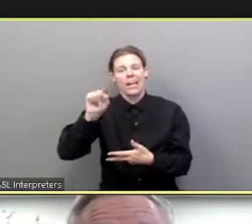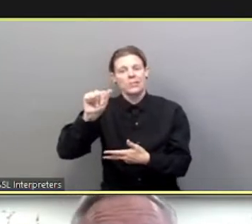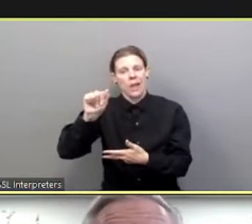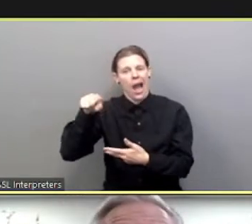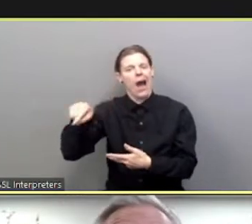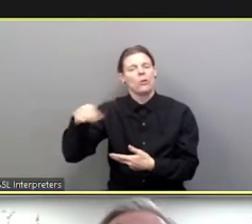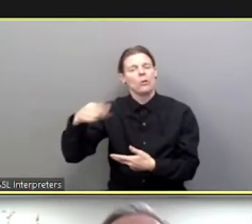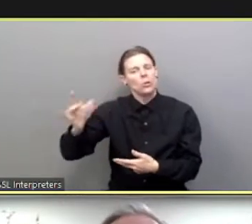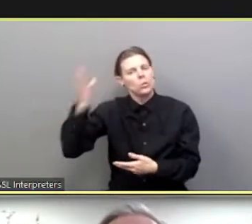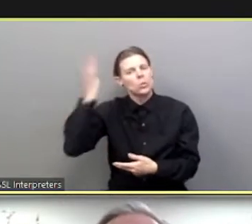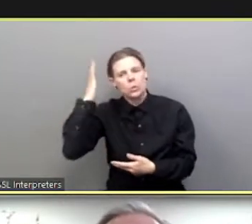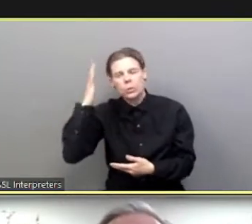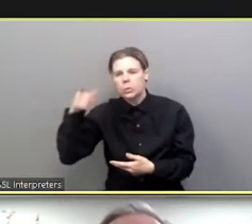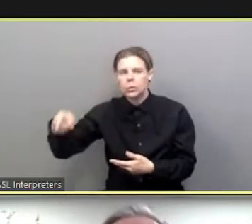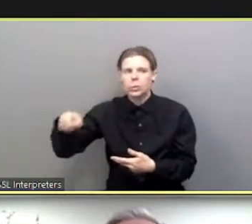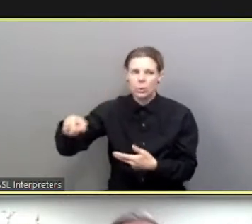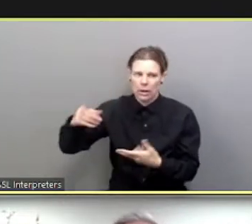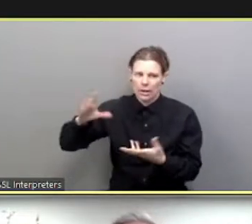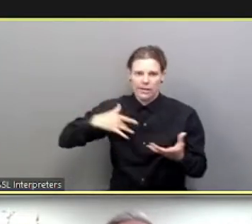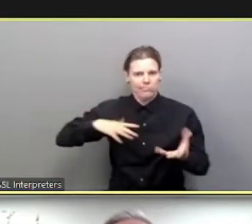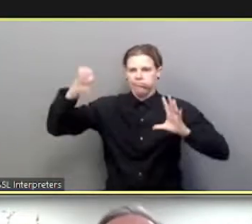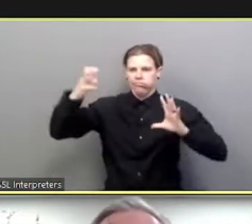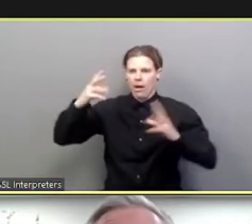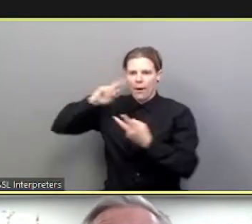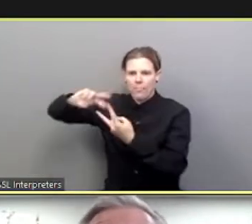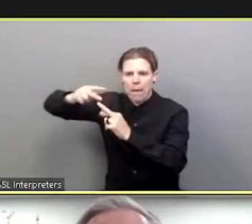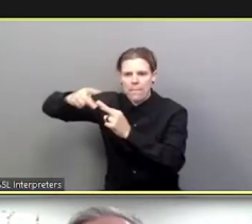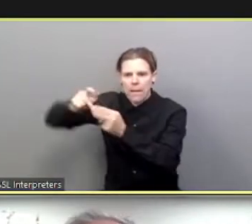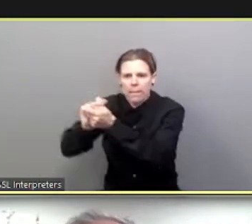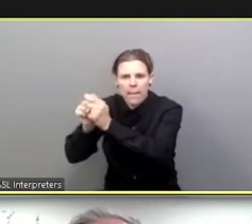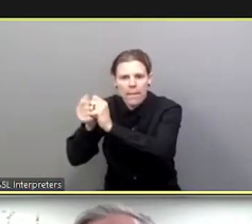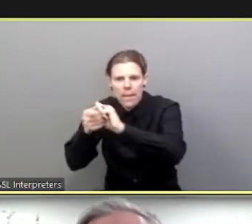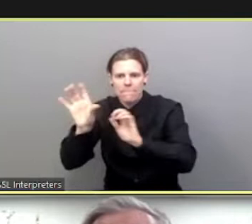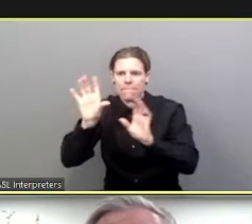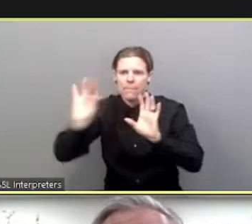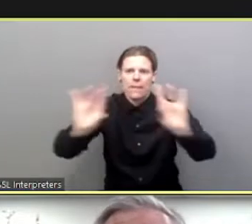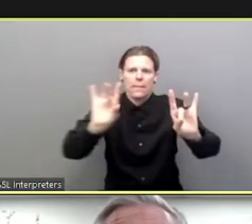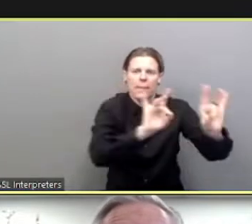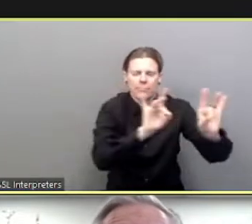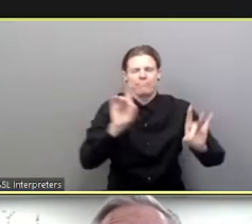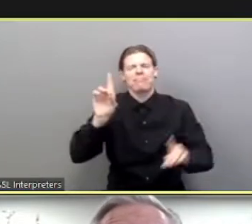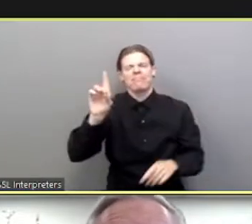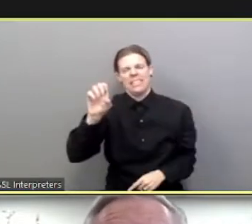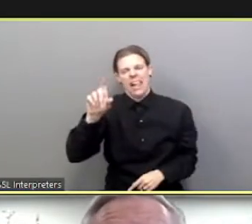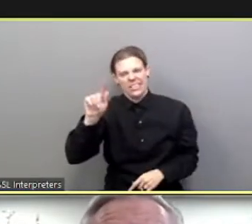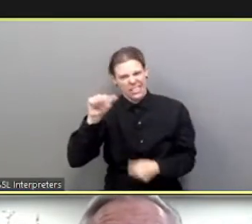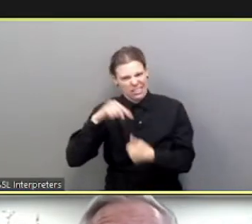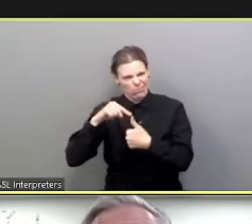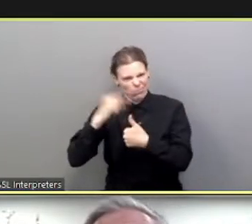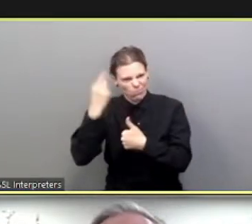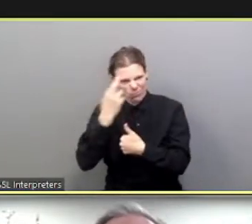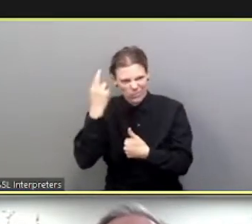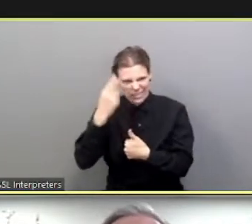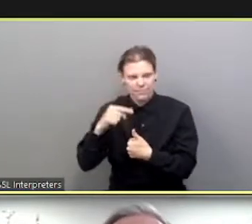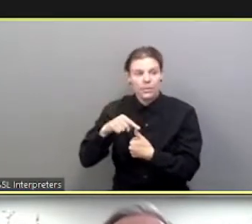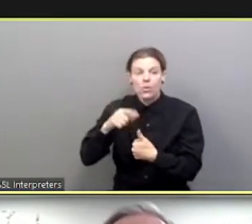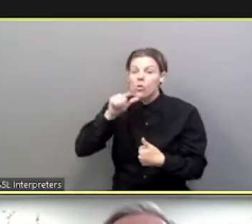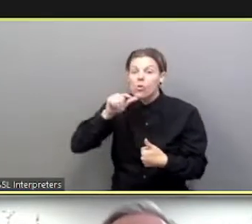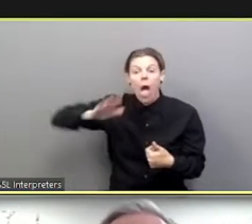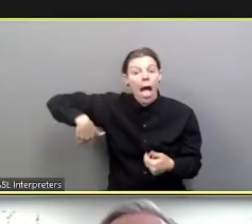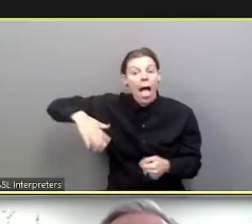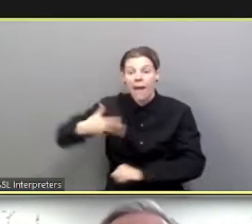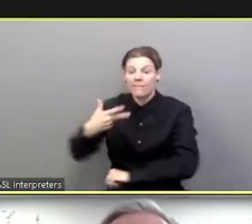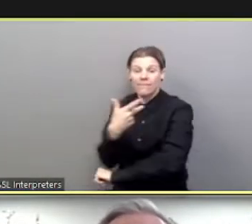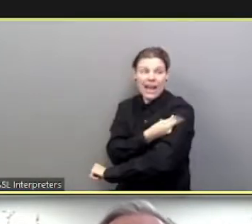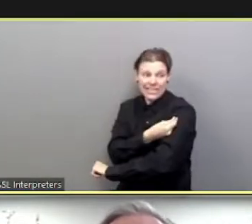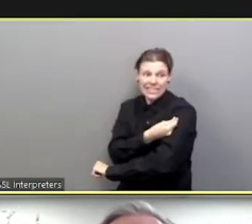of COVID, and it is wreaking havoc amongst unvaccinated New Mexicans. We have a little